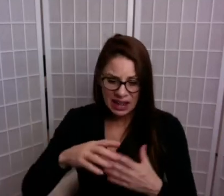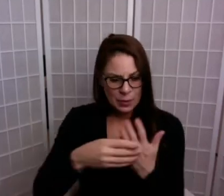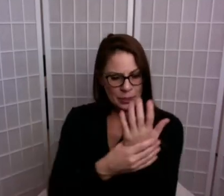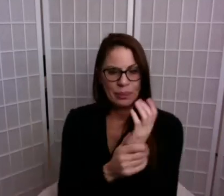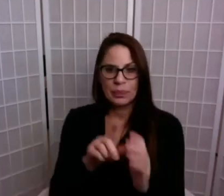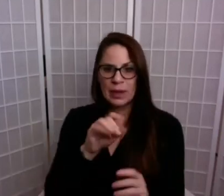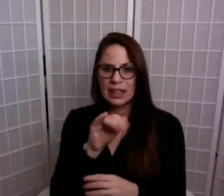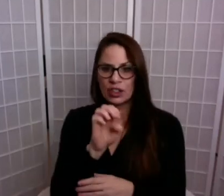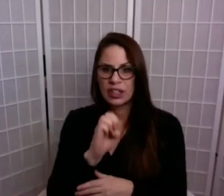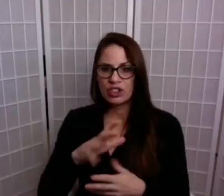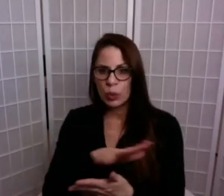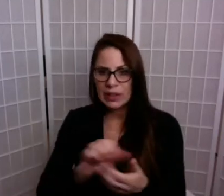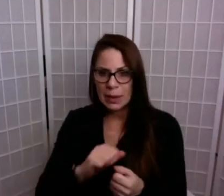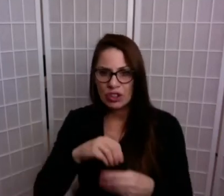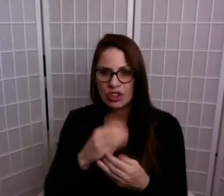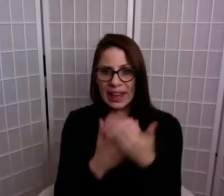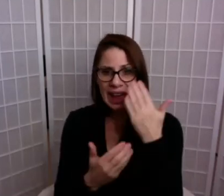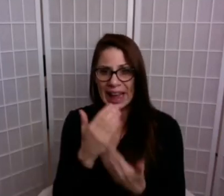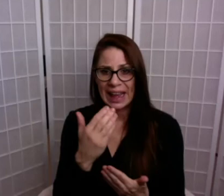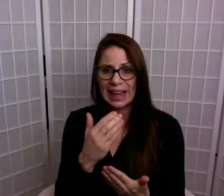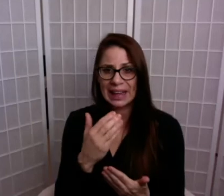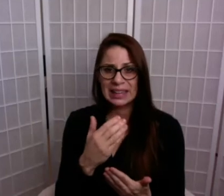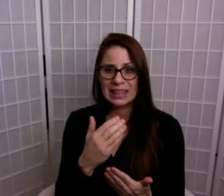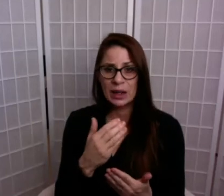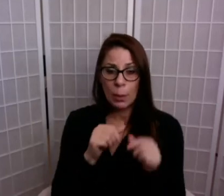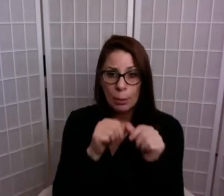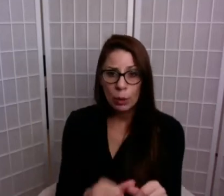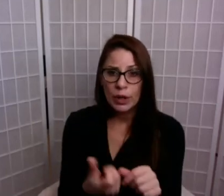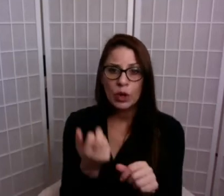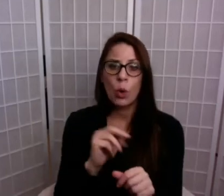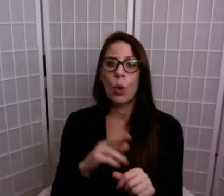injection permanent, or can the tissue regenerate? Can a cortisone